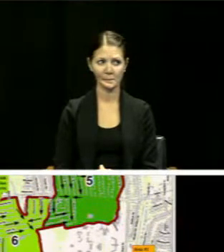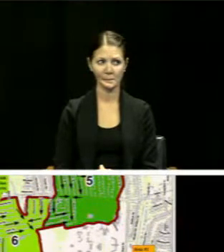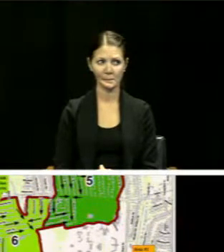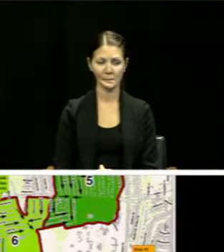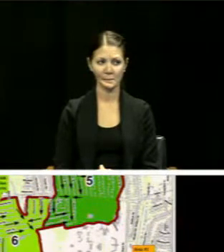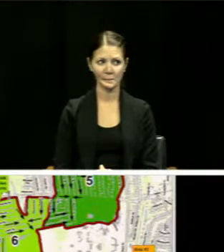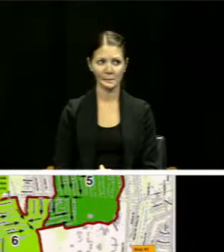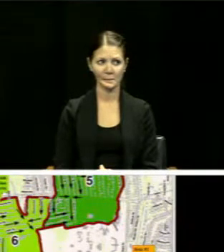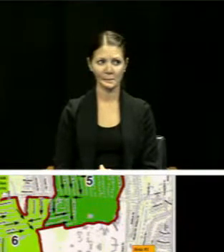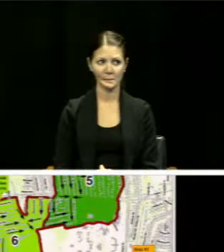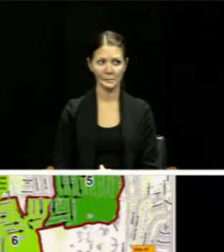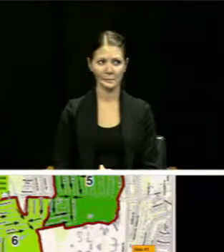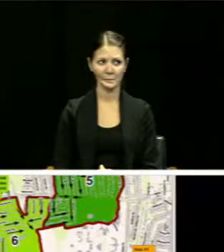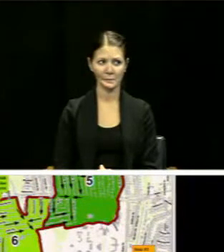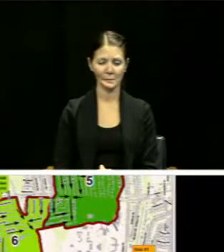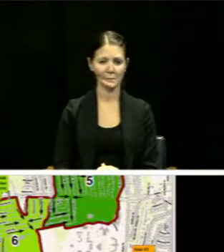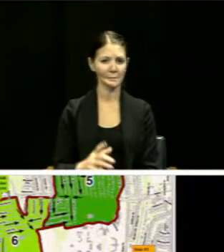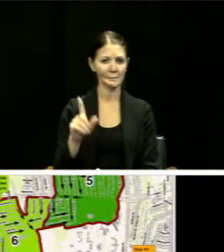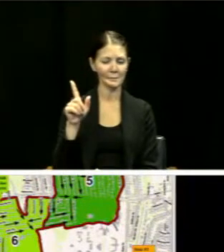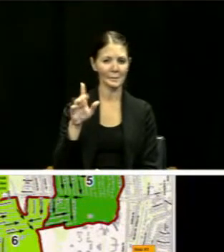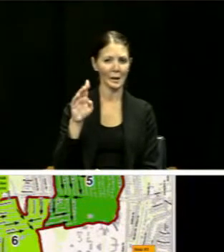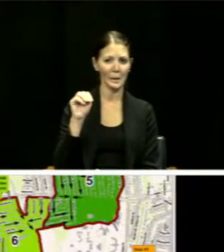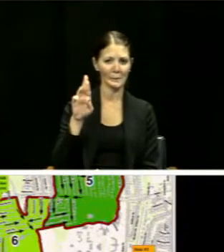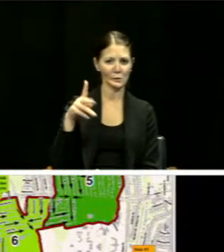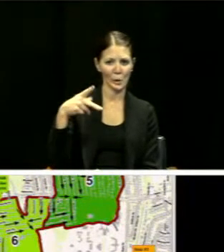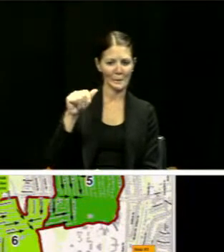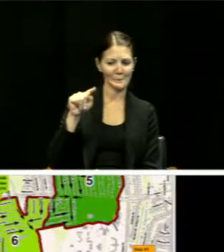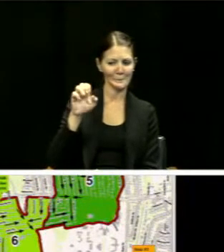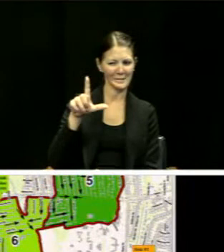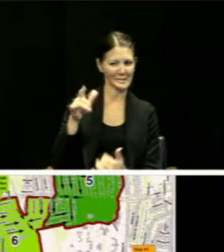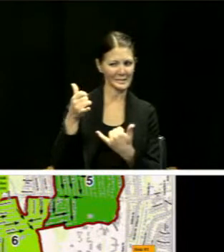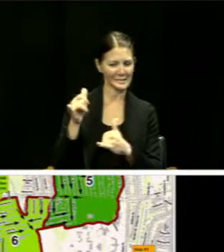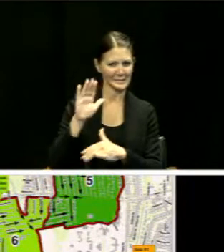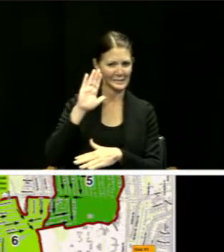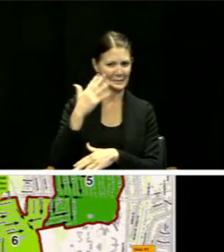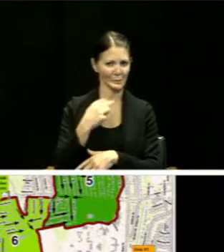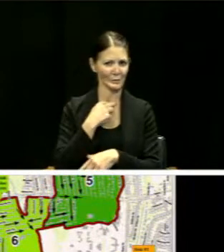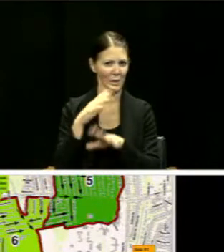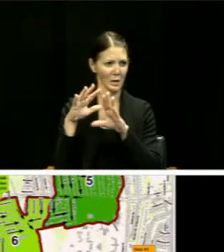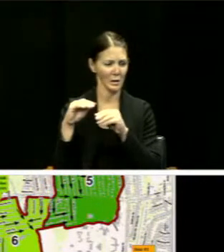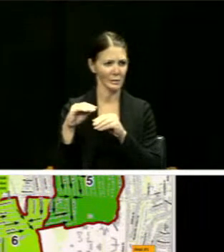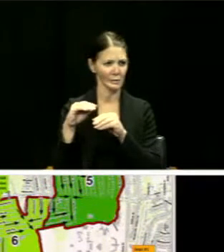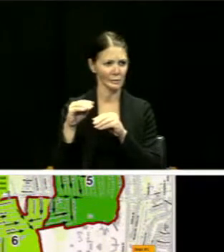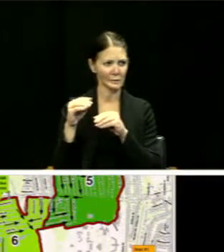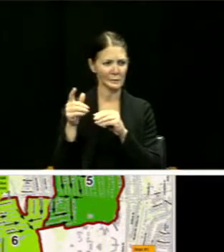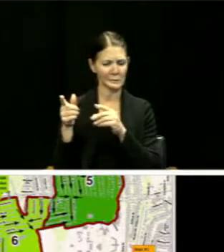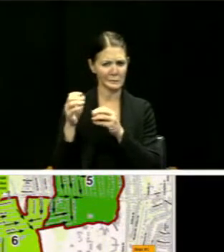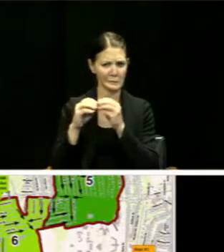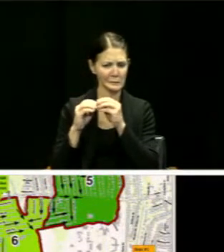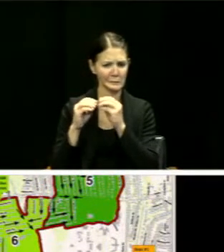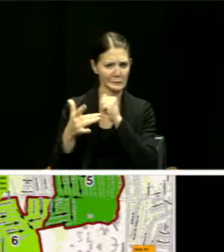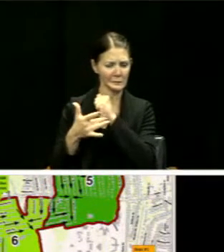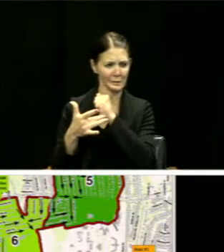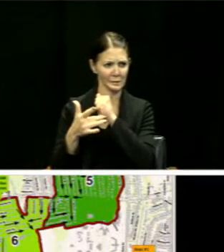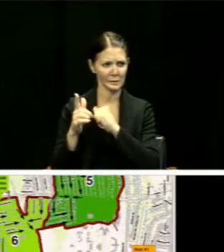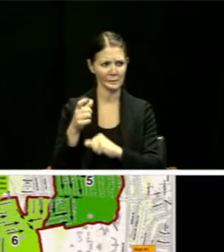Ms. Reinheimer, I believe Mr. Patel is still muted. Hey, Hello?